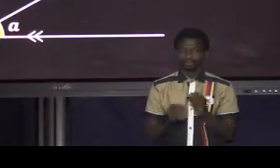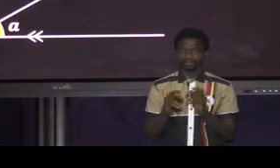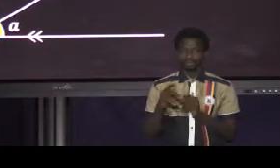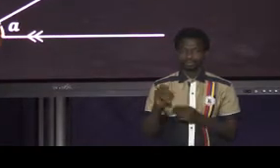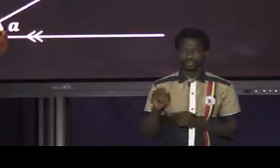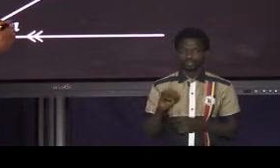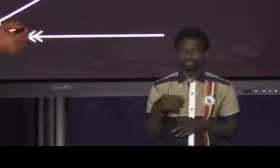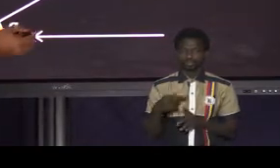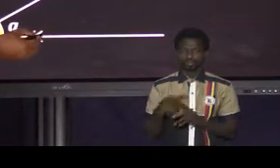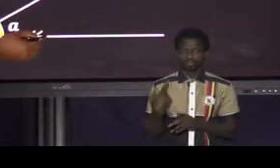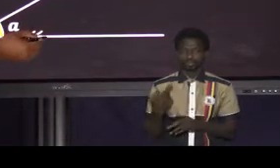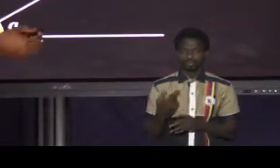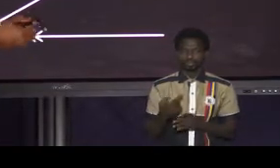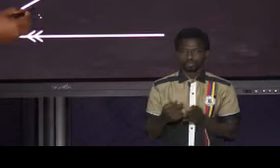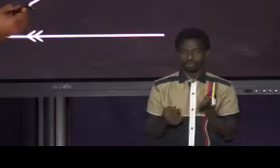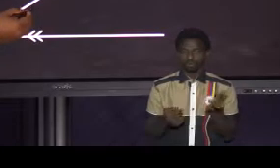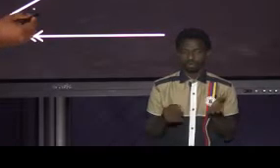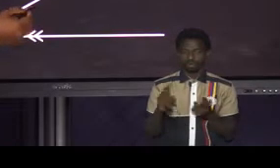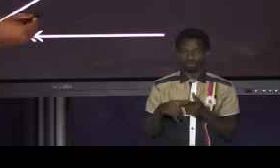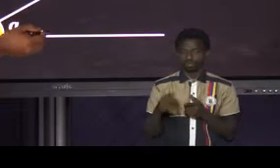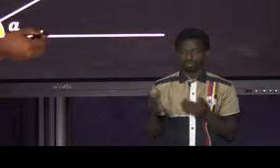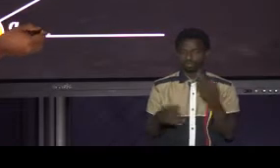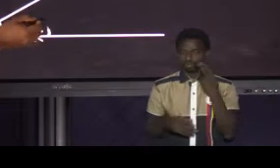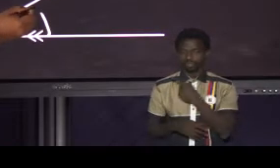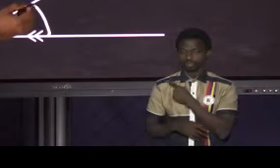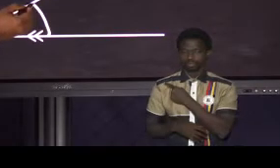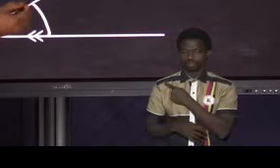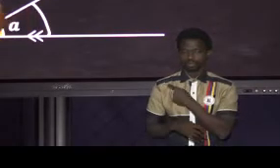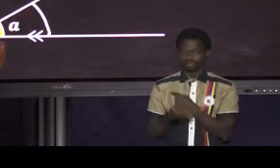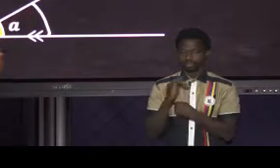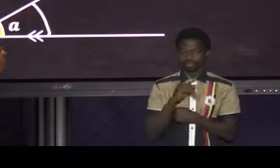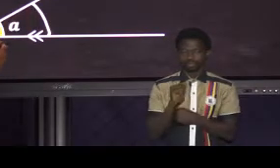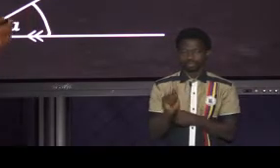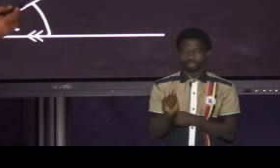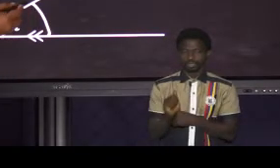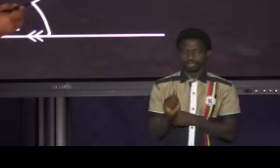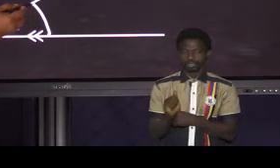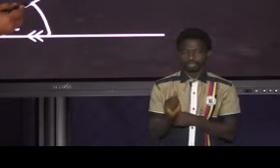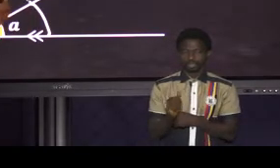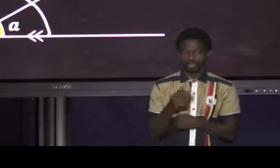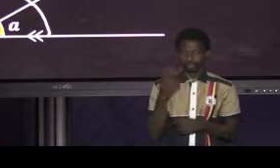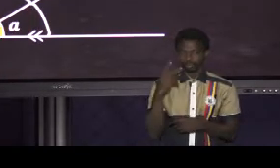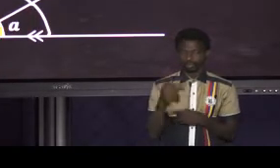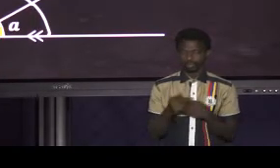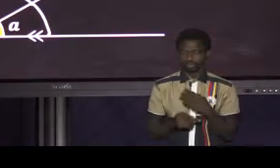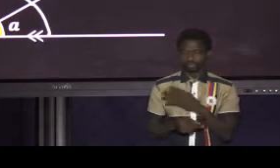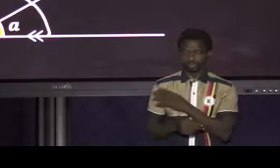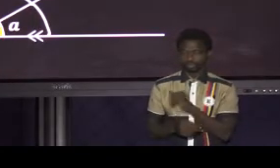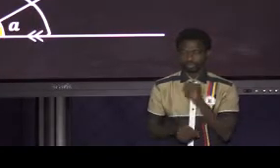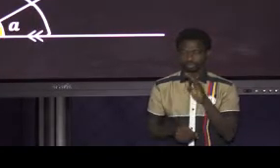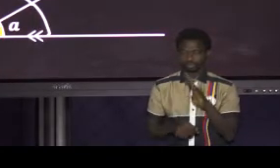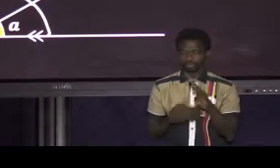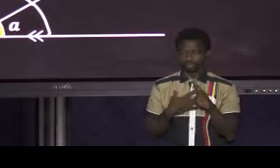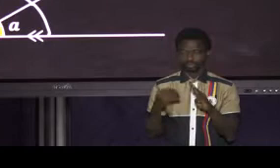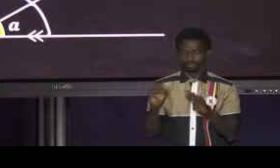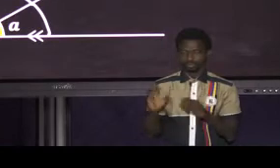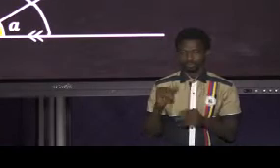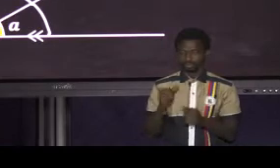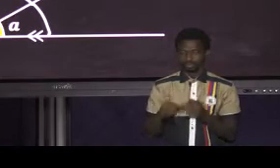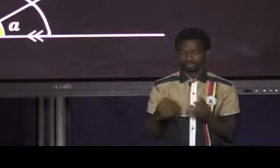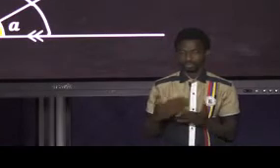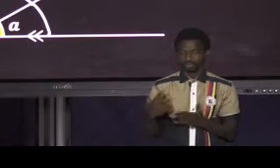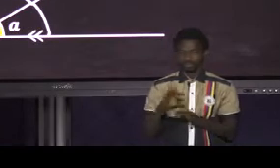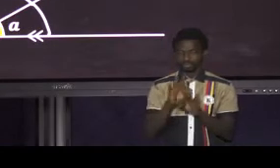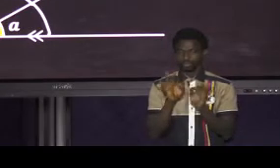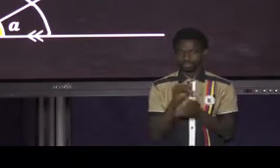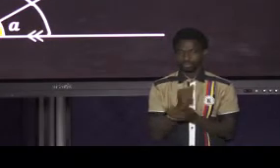Okay, so from here to here is A, then B, then C.